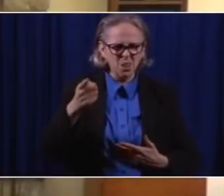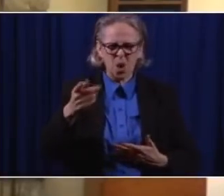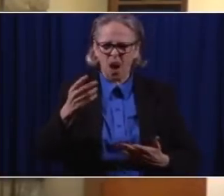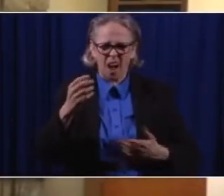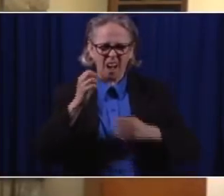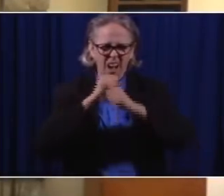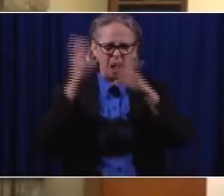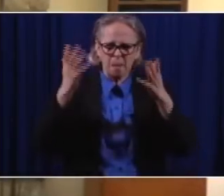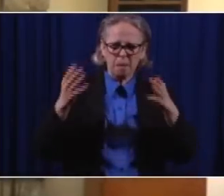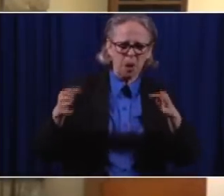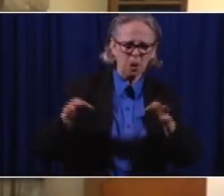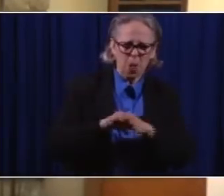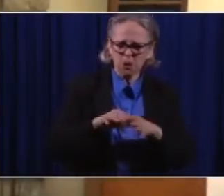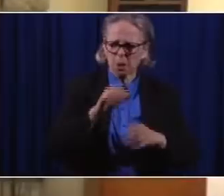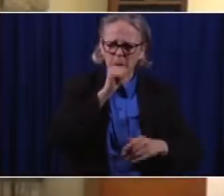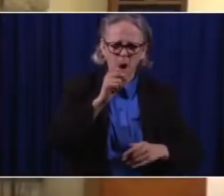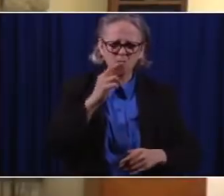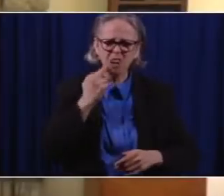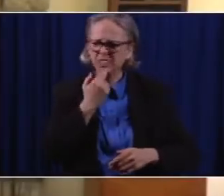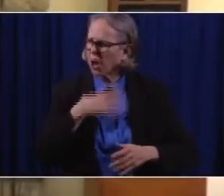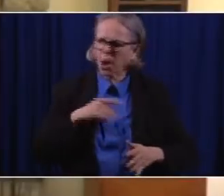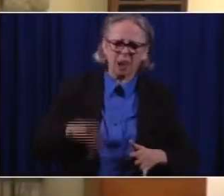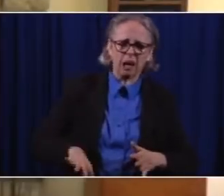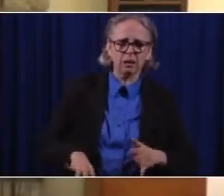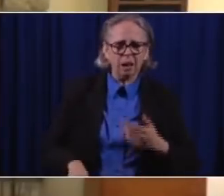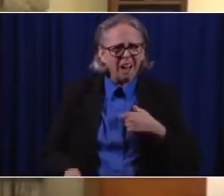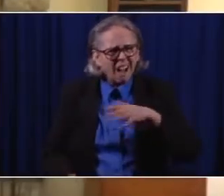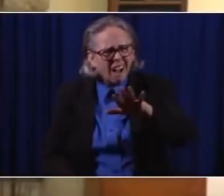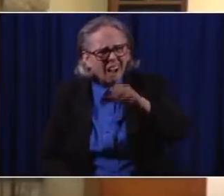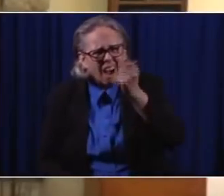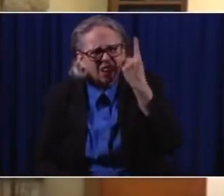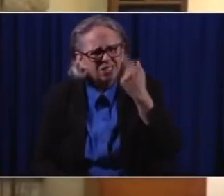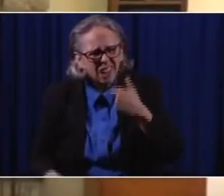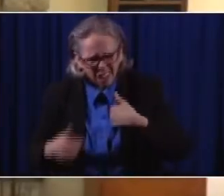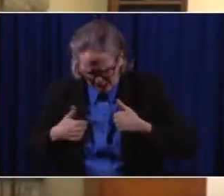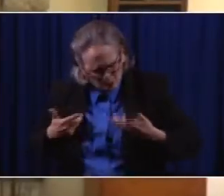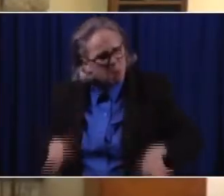understand that. We don't want to close anything, nothing.